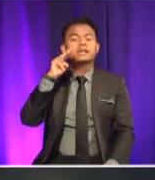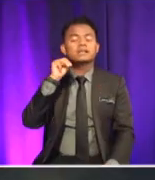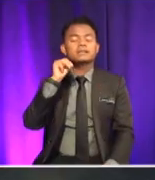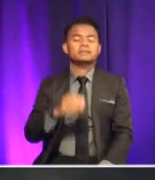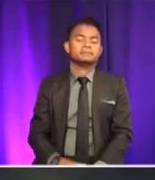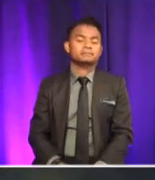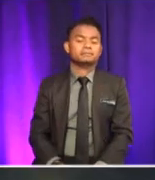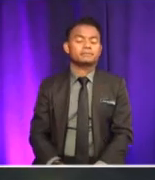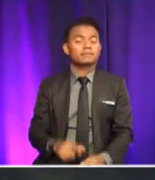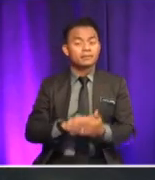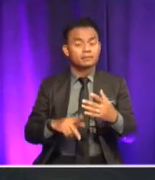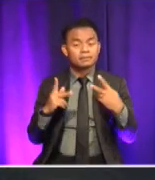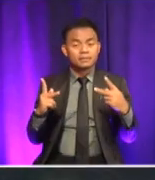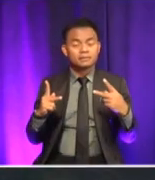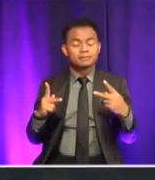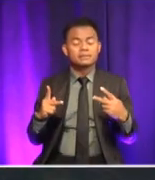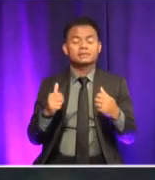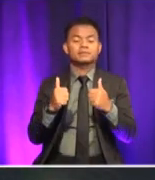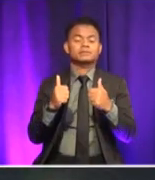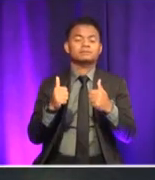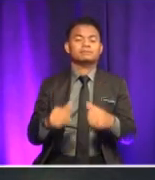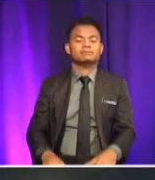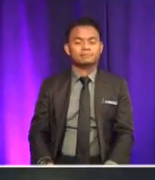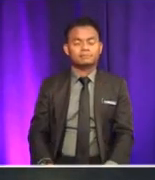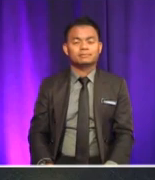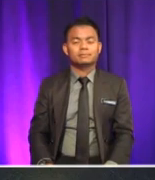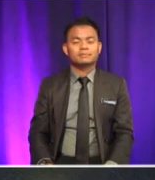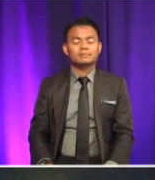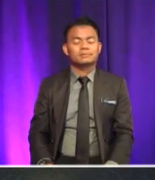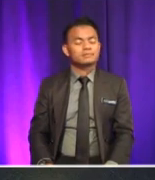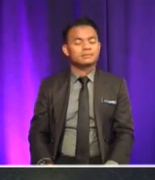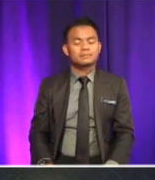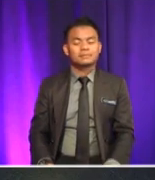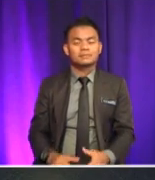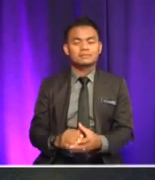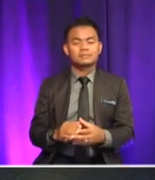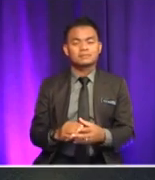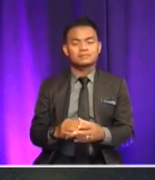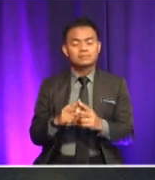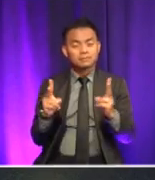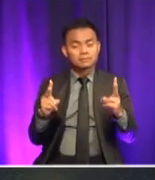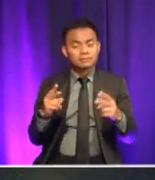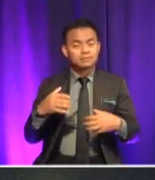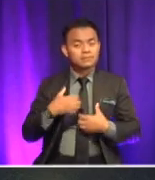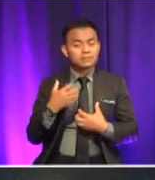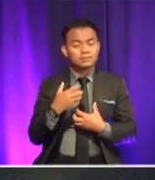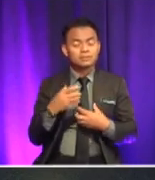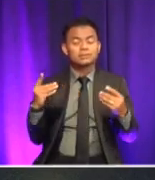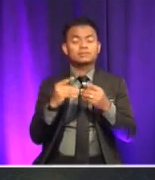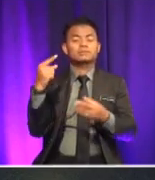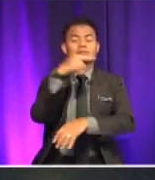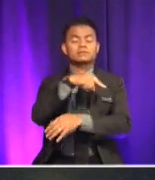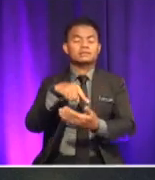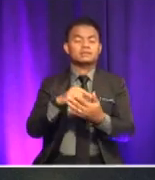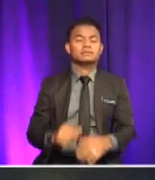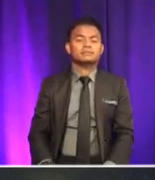Chris. How are you? I'm fine. How are you? I'm doing very good and it's so nice to see you here again. Definitely. Now, before we proceed with today's SPM